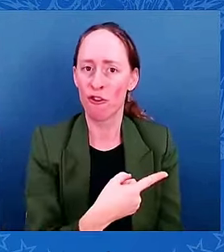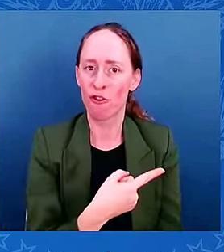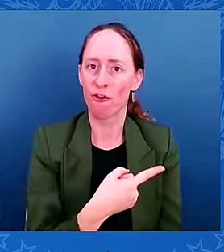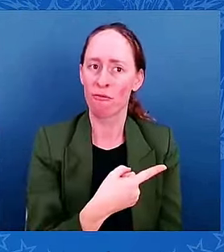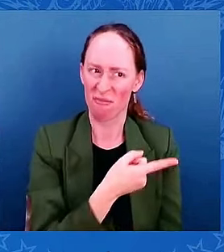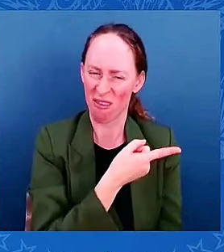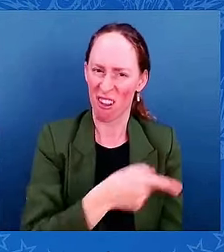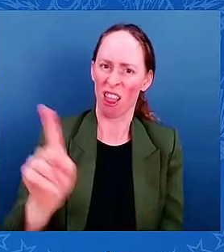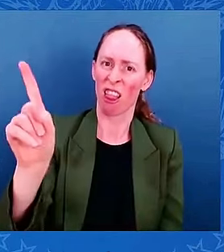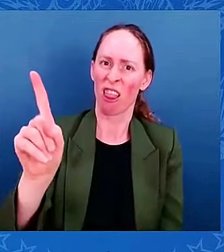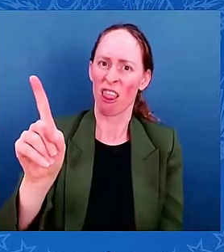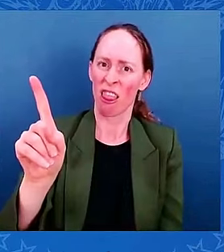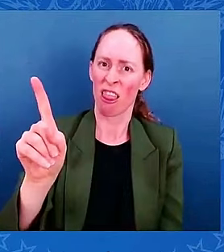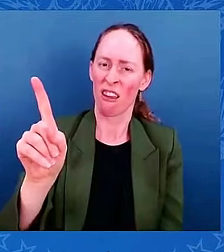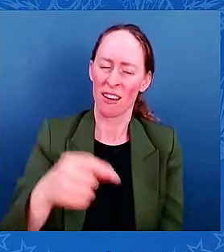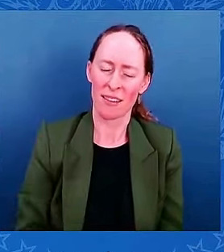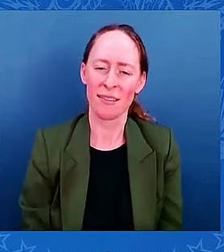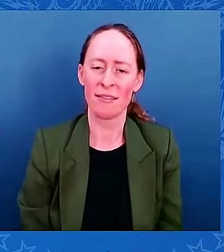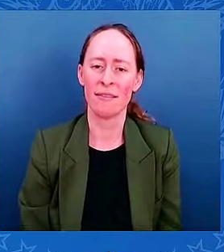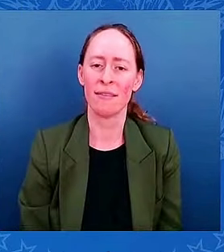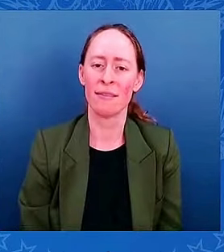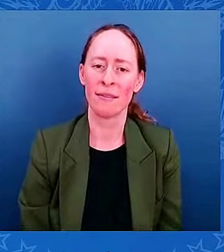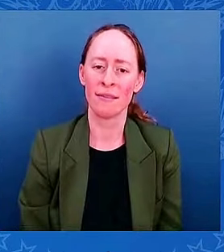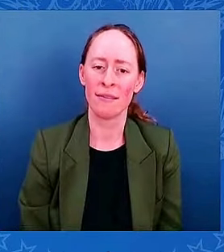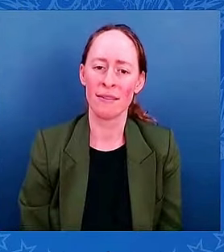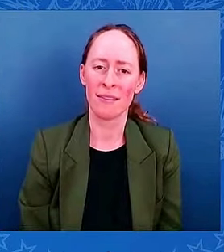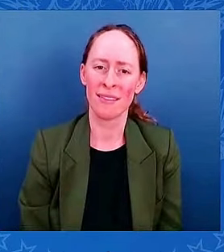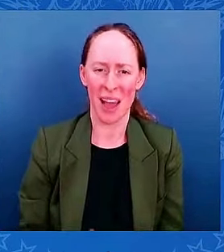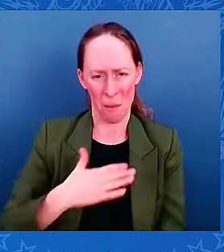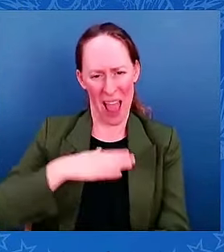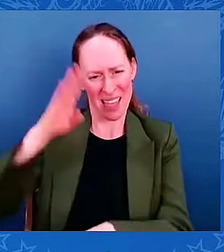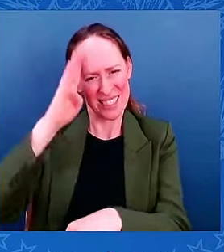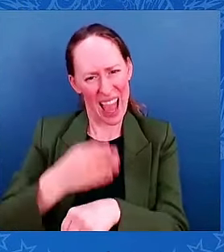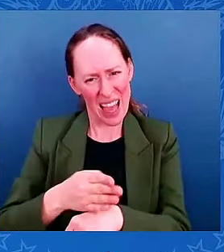My son died because of